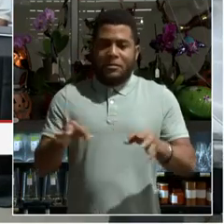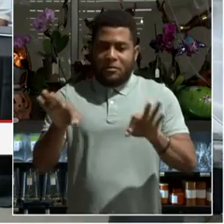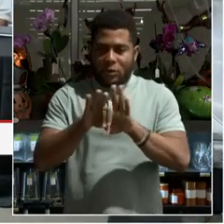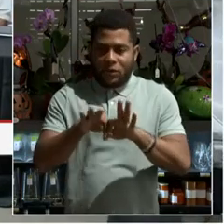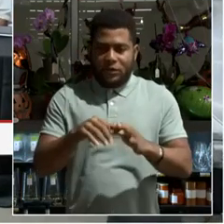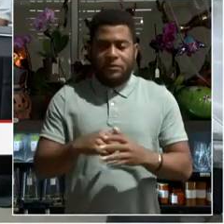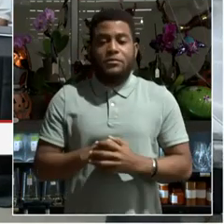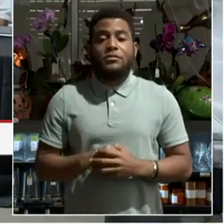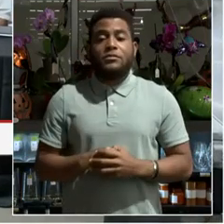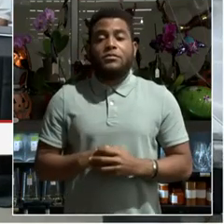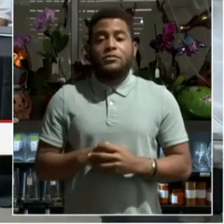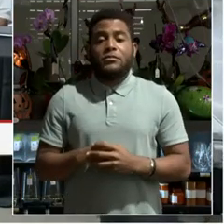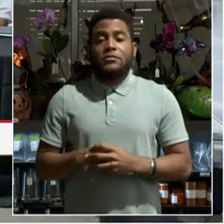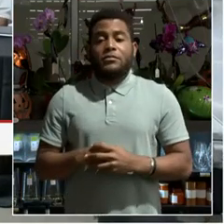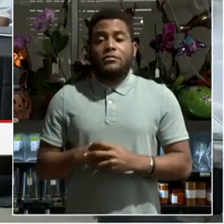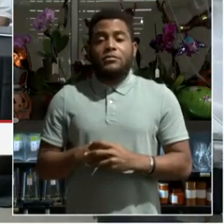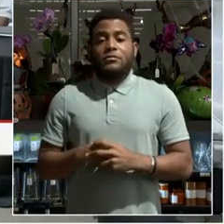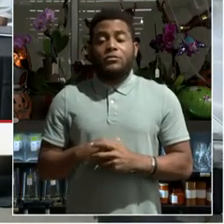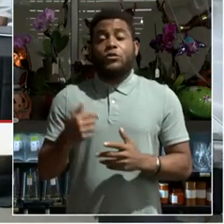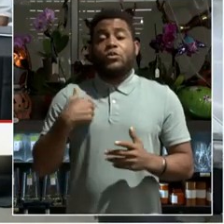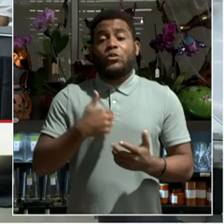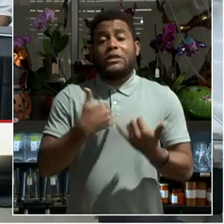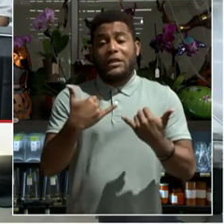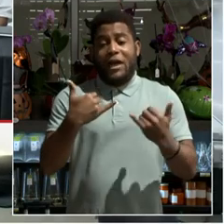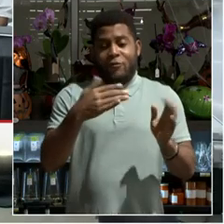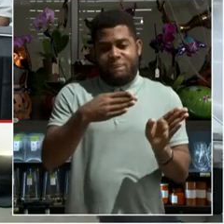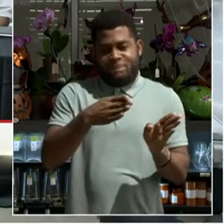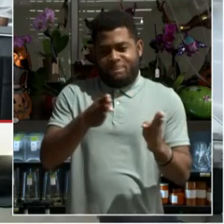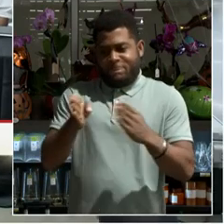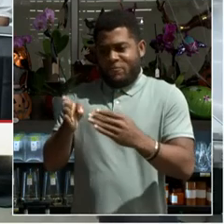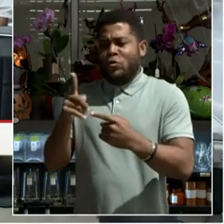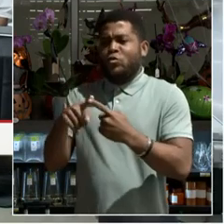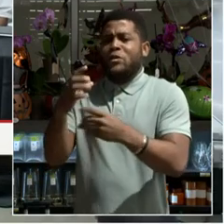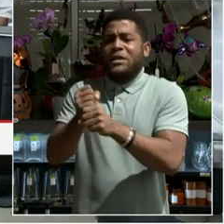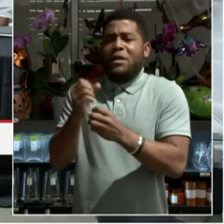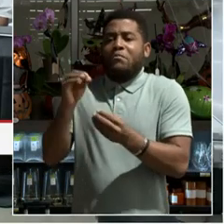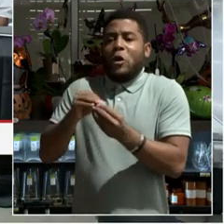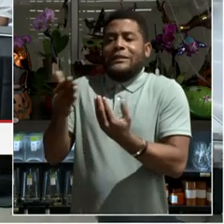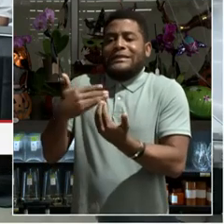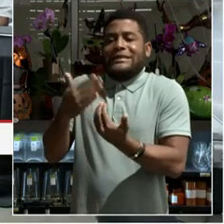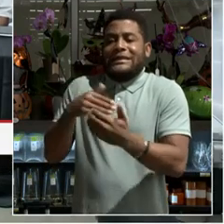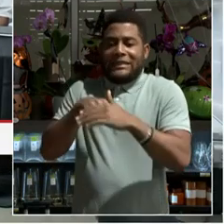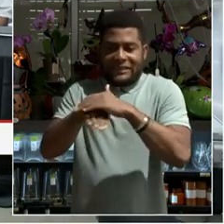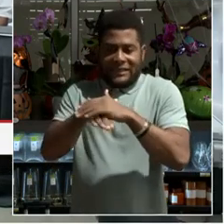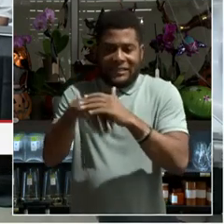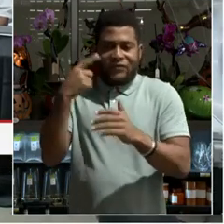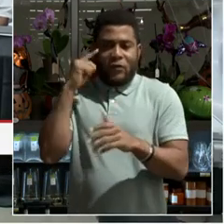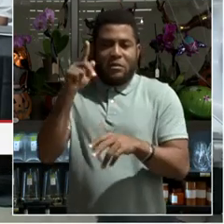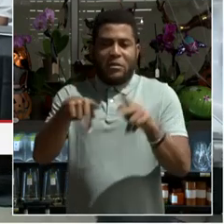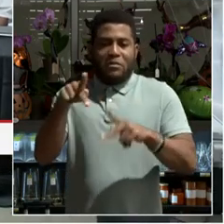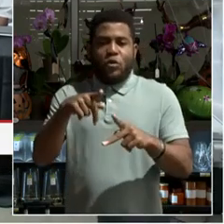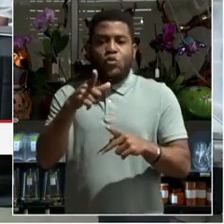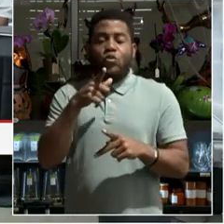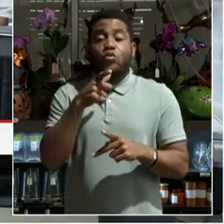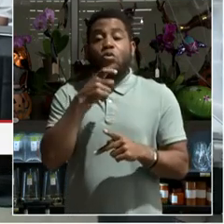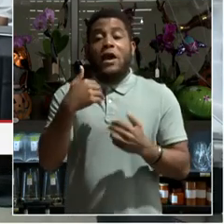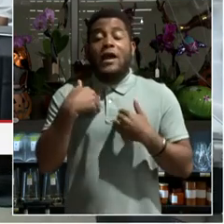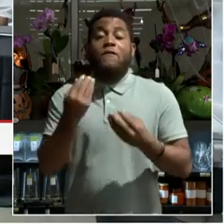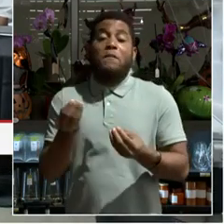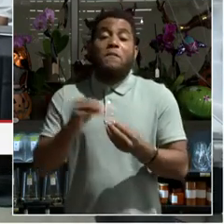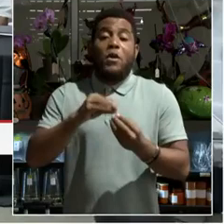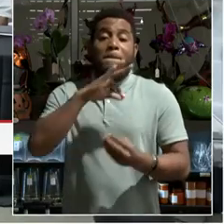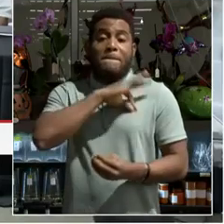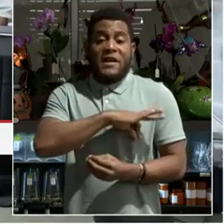So we are skewing toward being able to create easier access for people who would have greater benefit, as opposed to creating a very